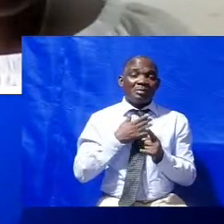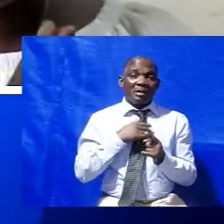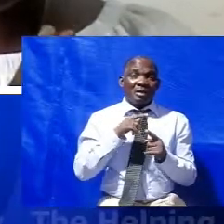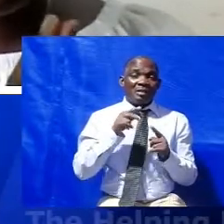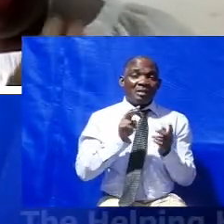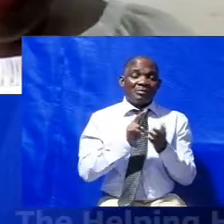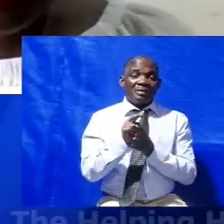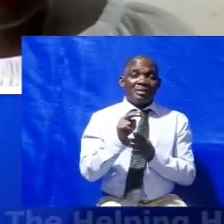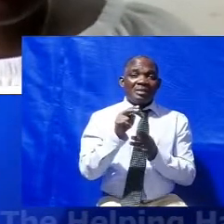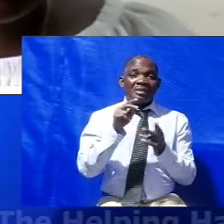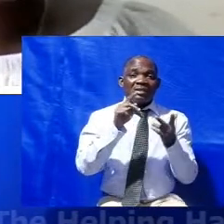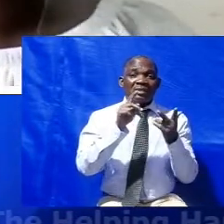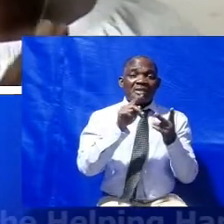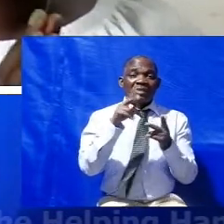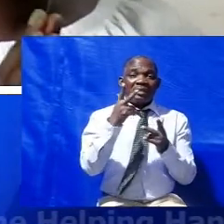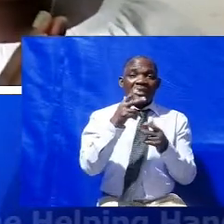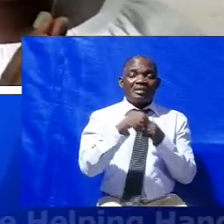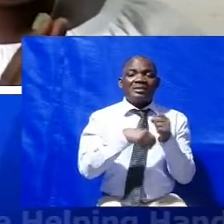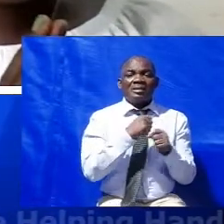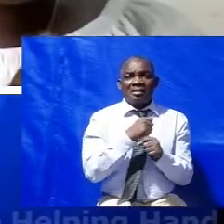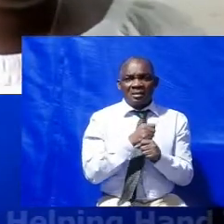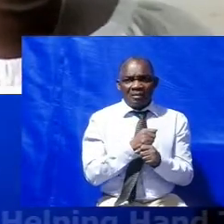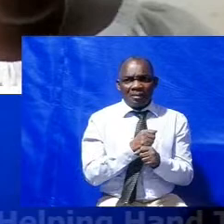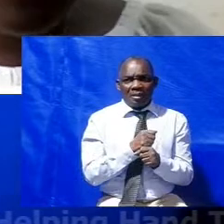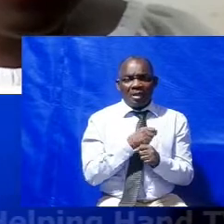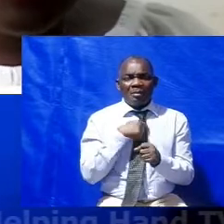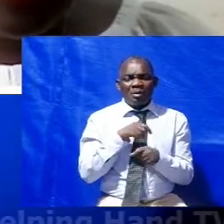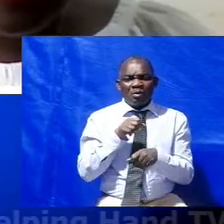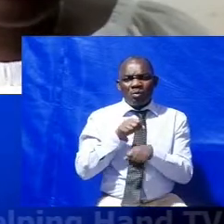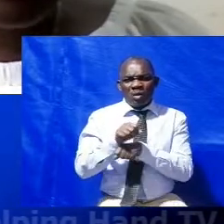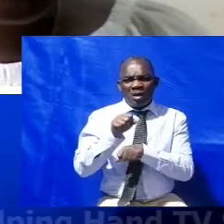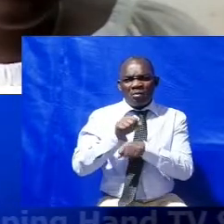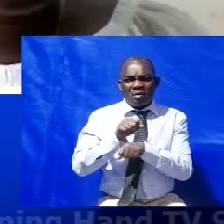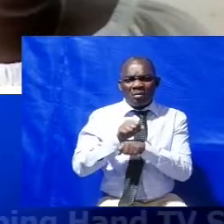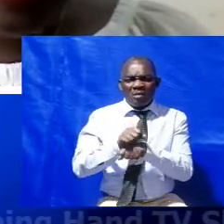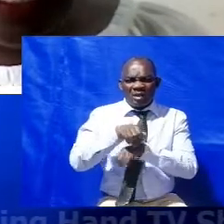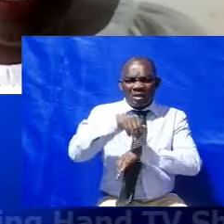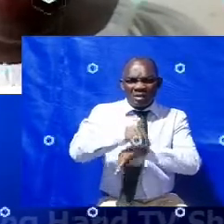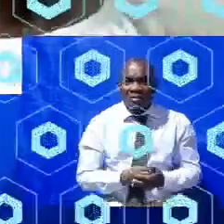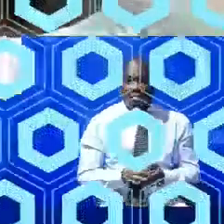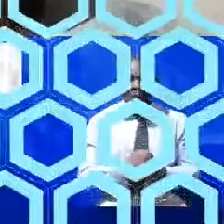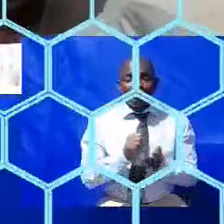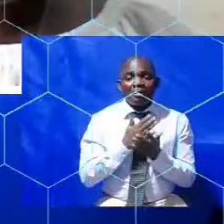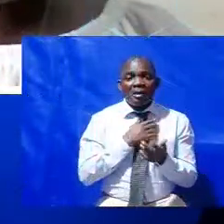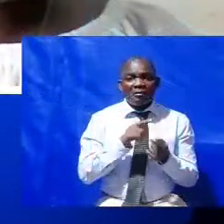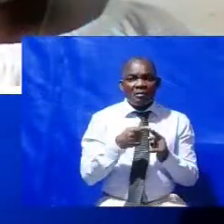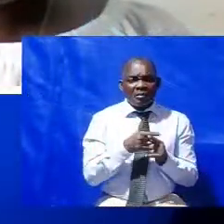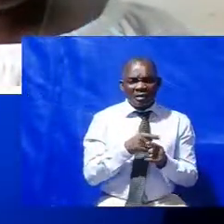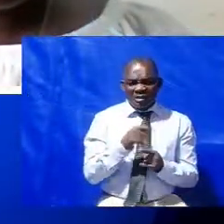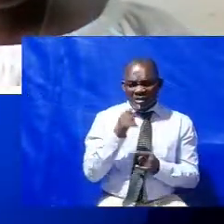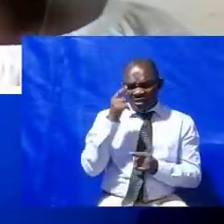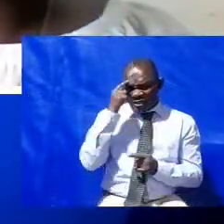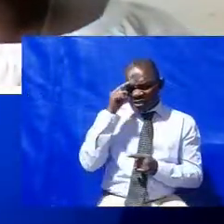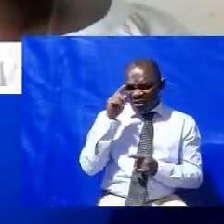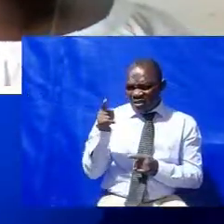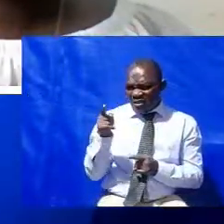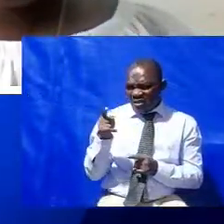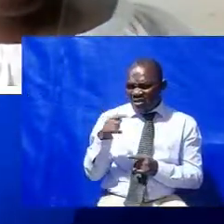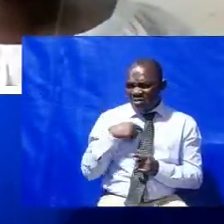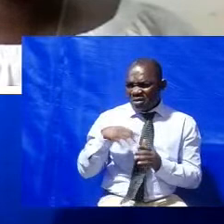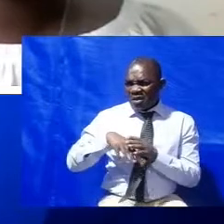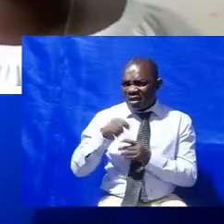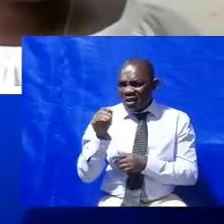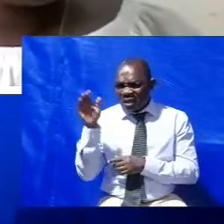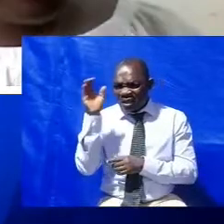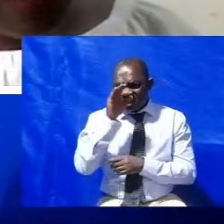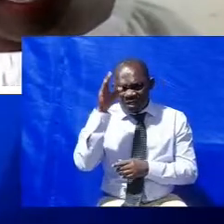year of university. I started walking around at night. These friends started thinking that I would go